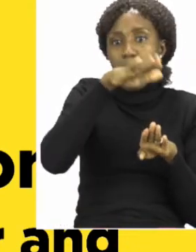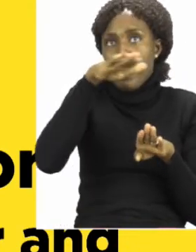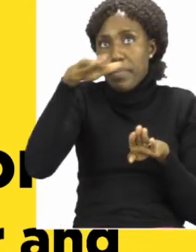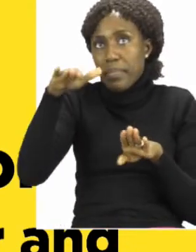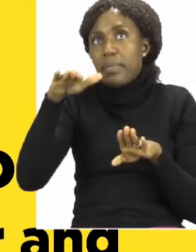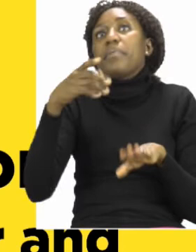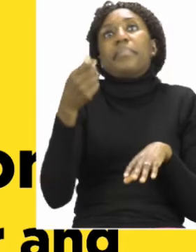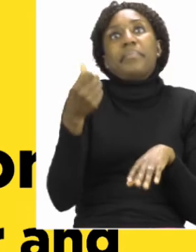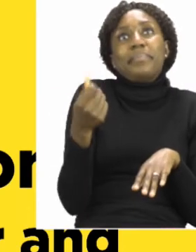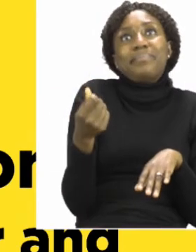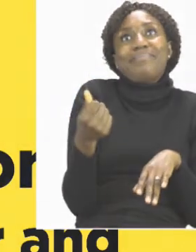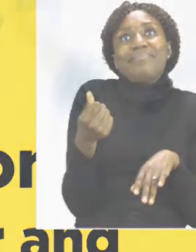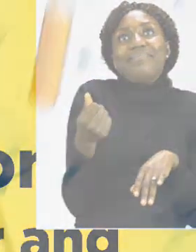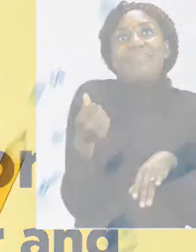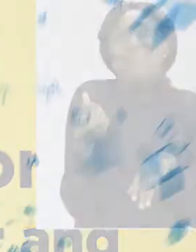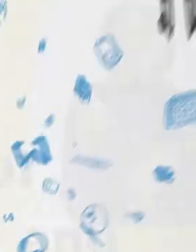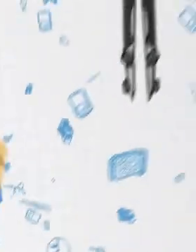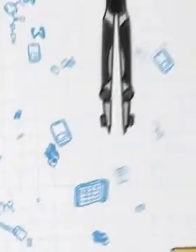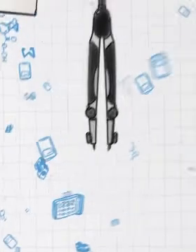and money.